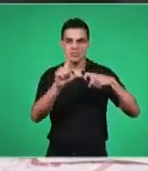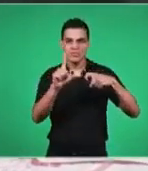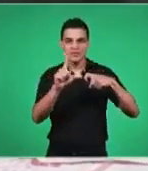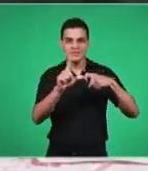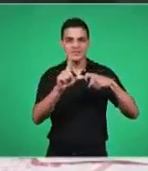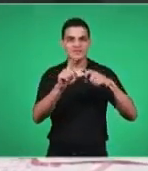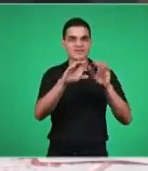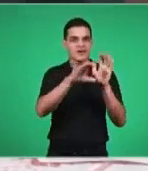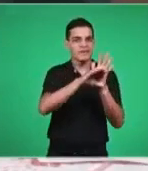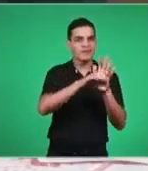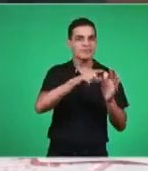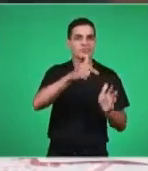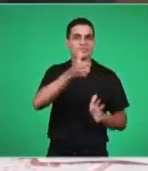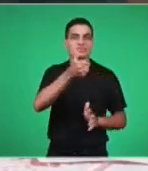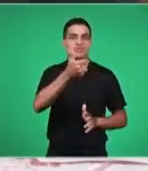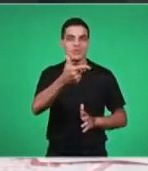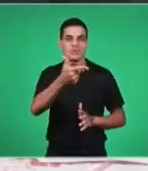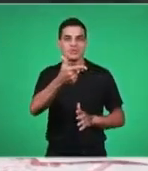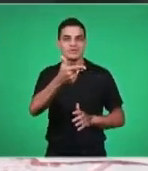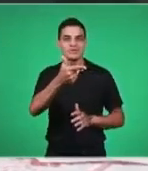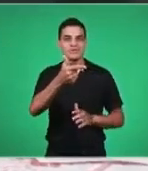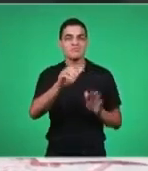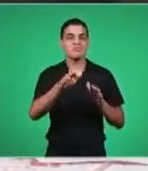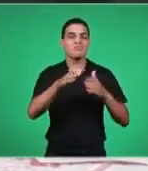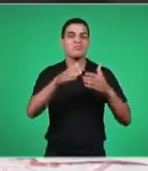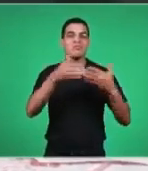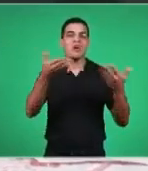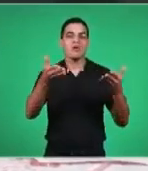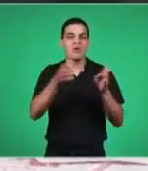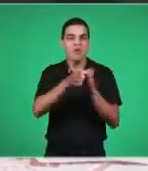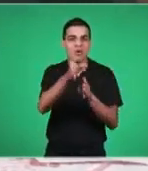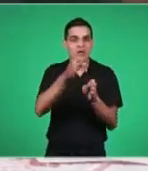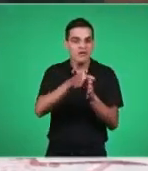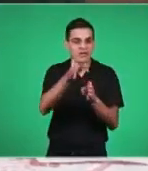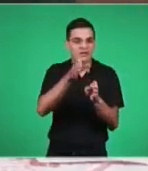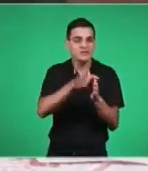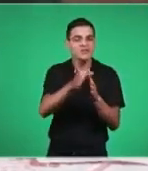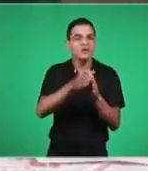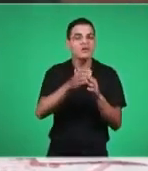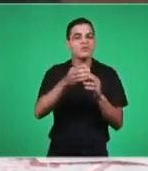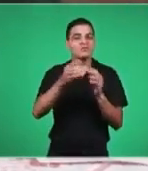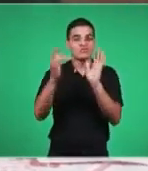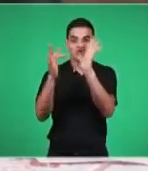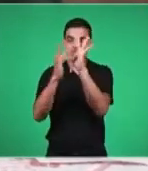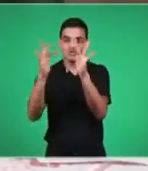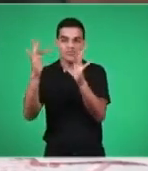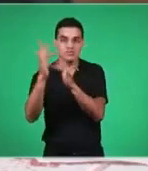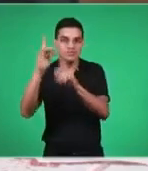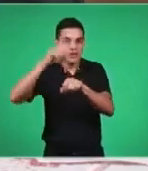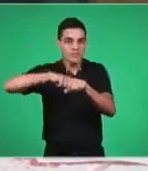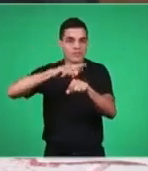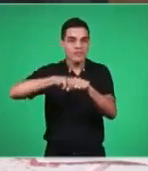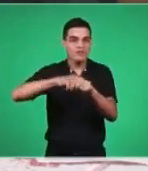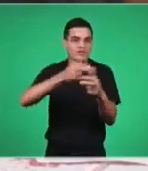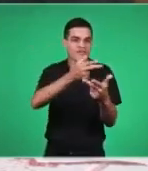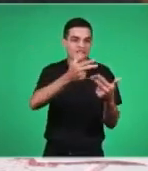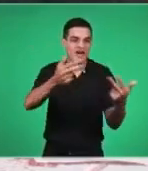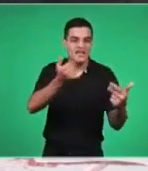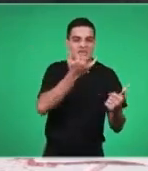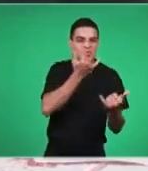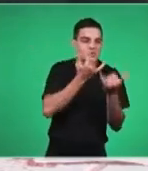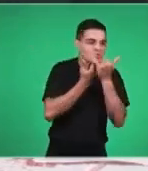Luke 12, what were the recommendations of the Lord Jesus for this moment